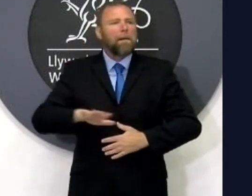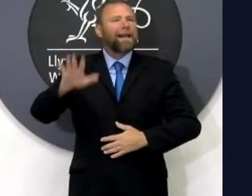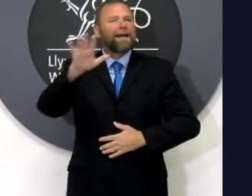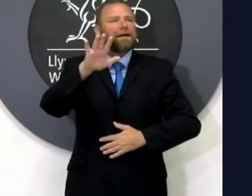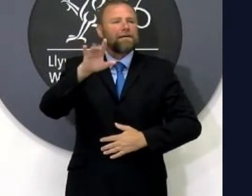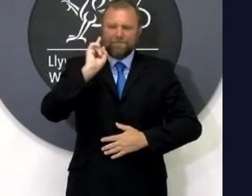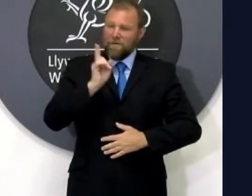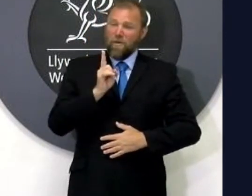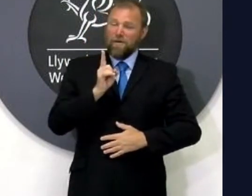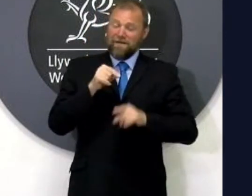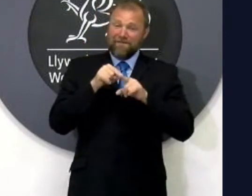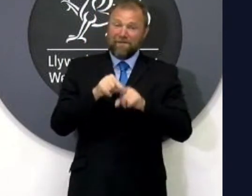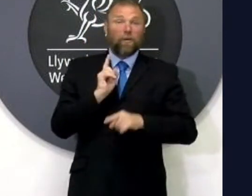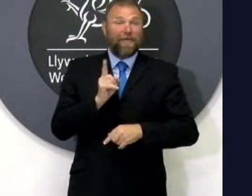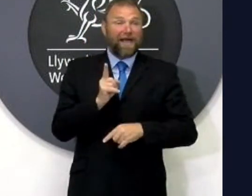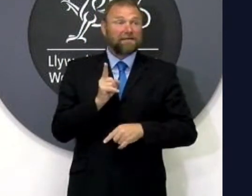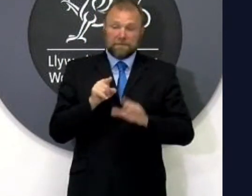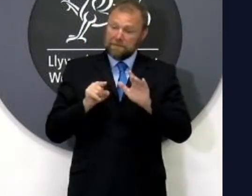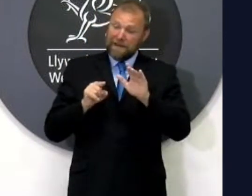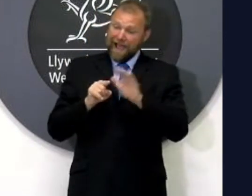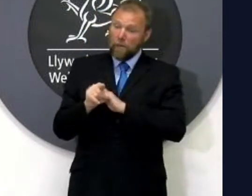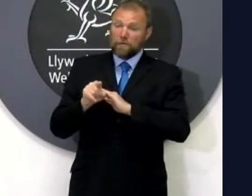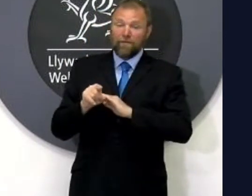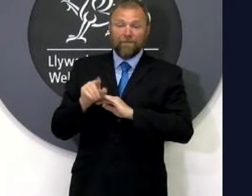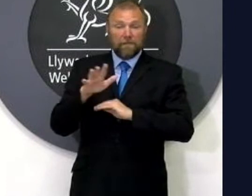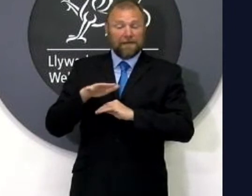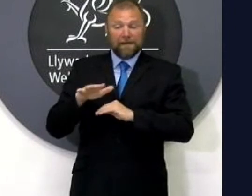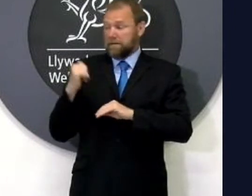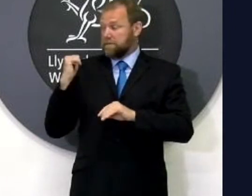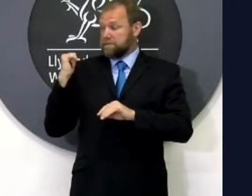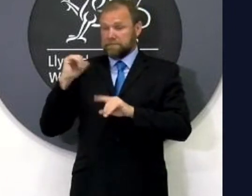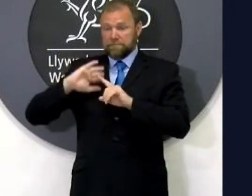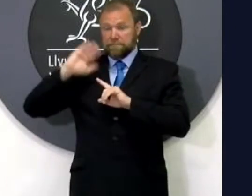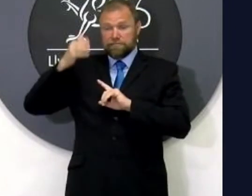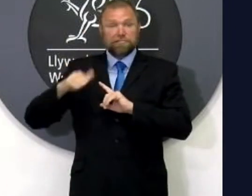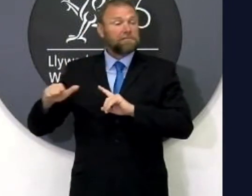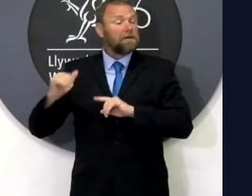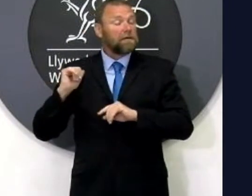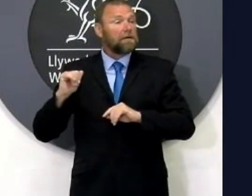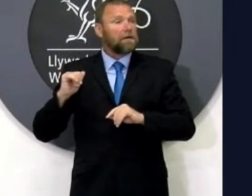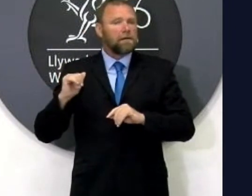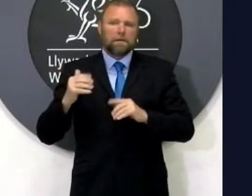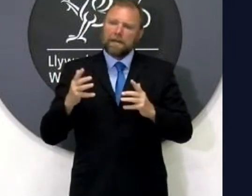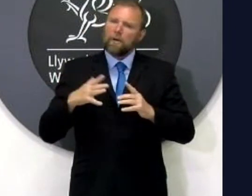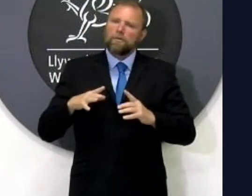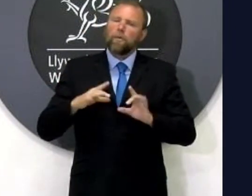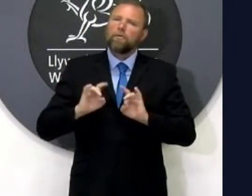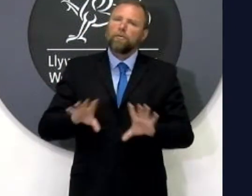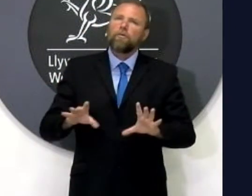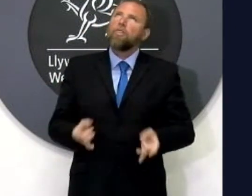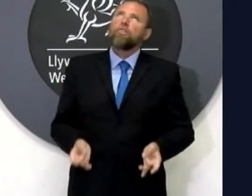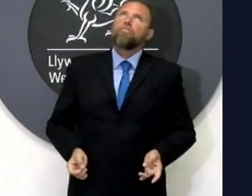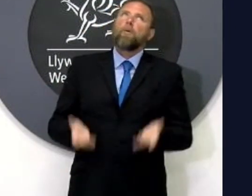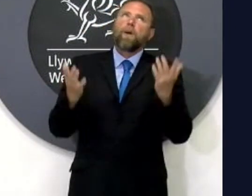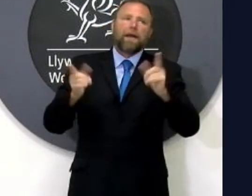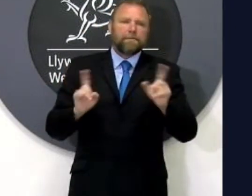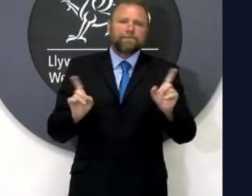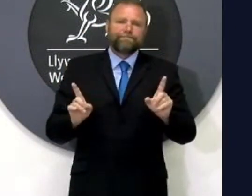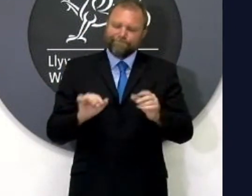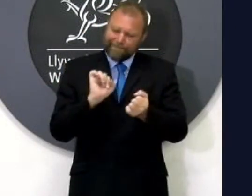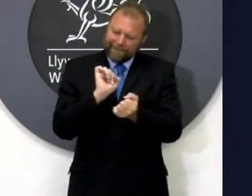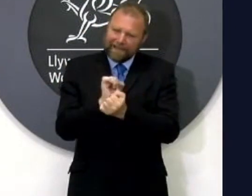wave of coronavirus infection that we saw over the winter months, and let's not waste it now. Let's just keep ourselves safe.